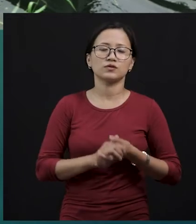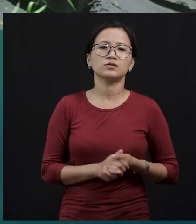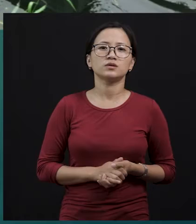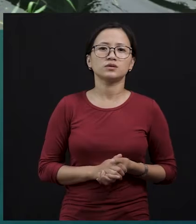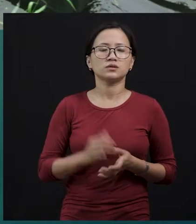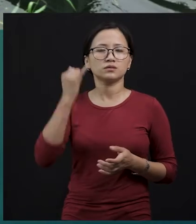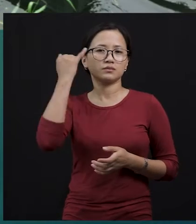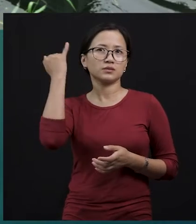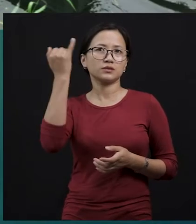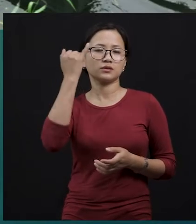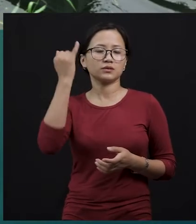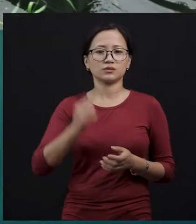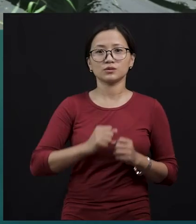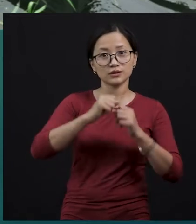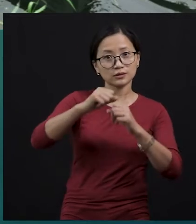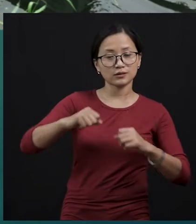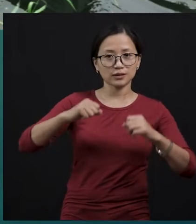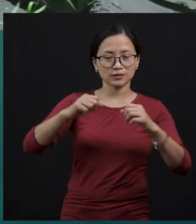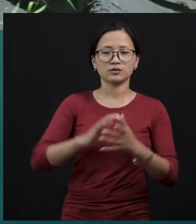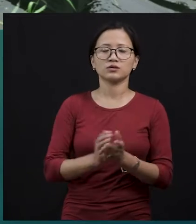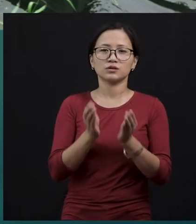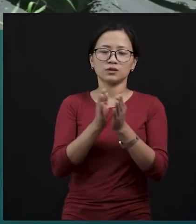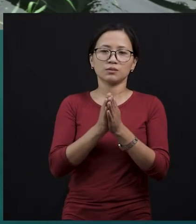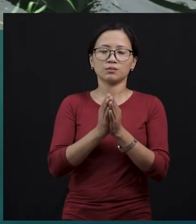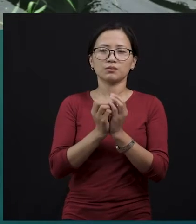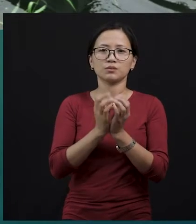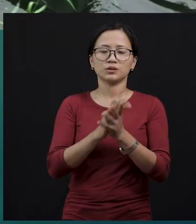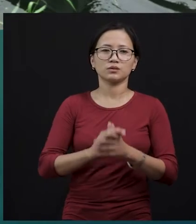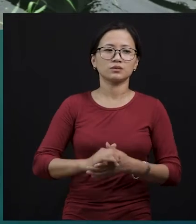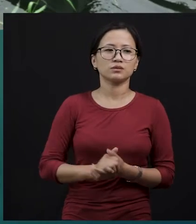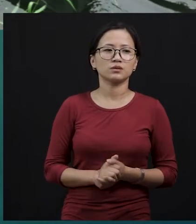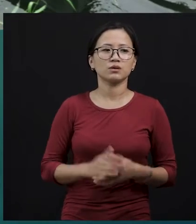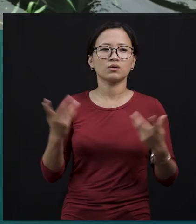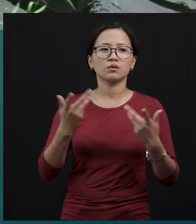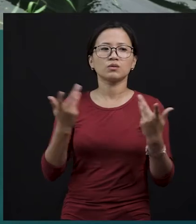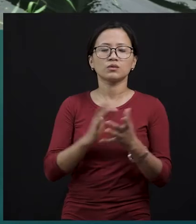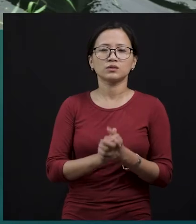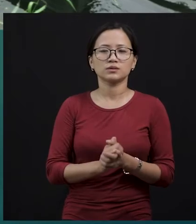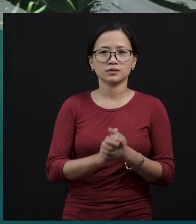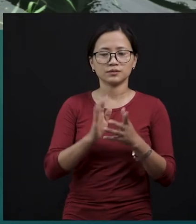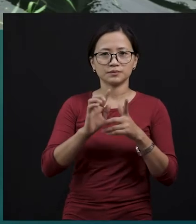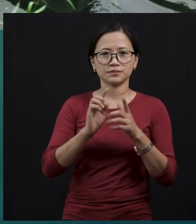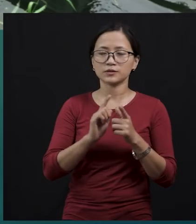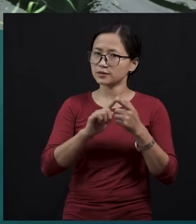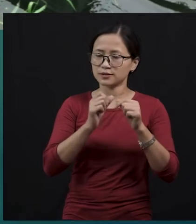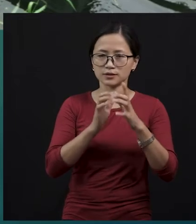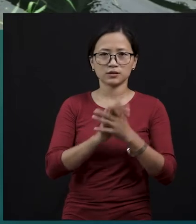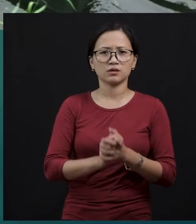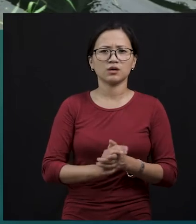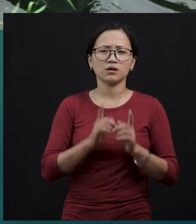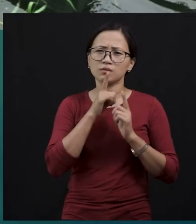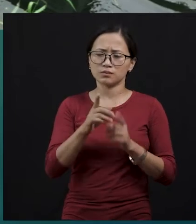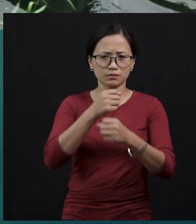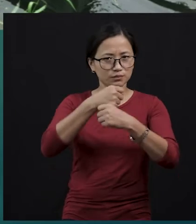and imagine that you are sailing a boat, isn't it? So now you know what exactly a boat is because you all have made,